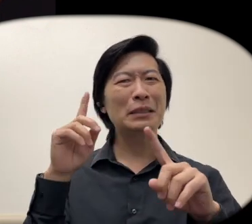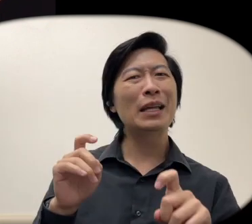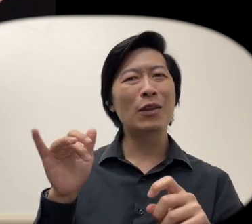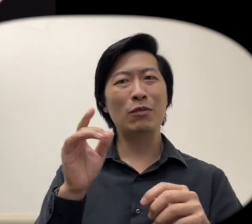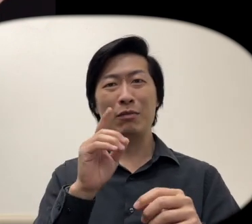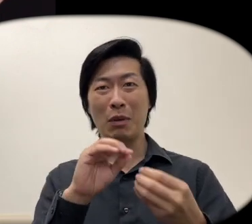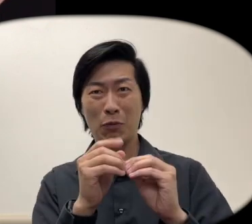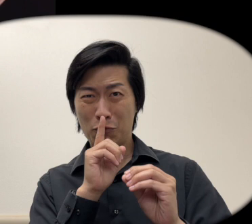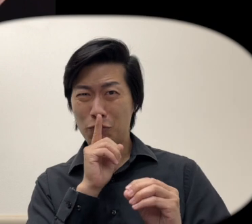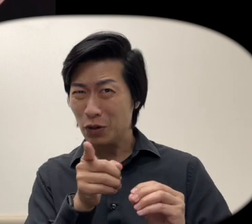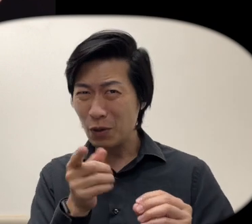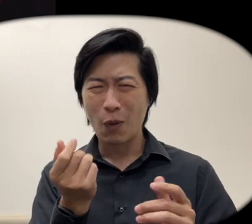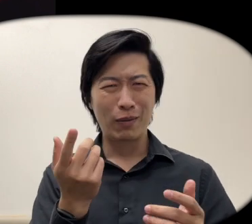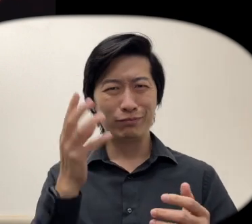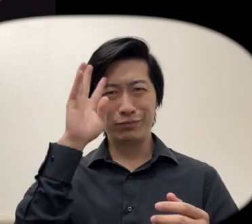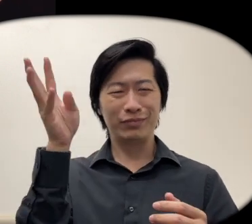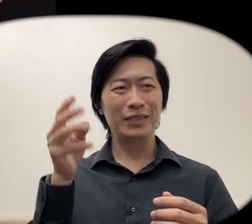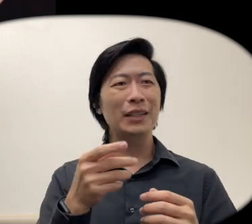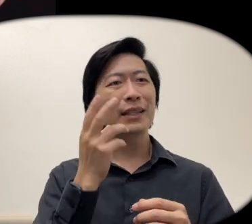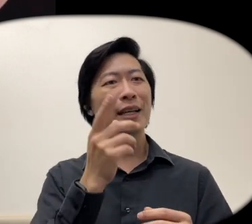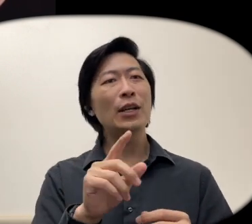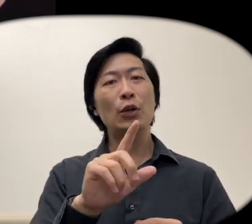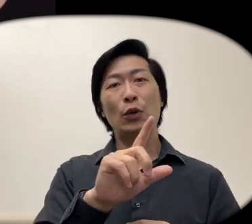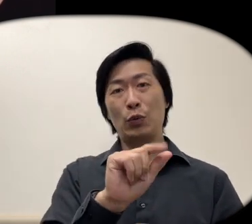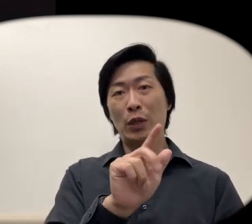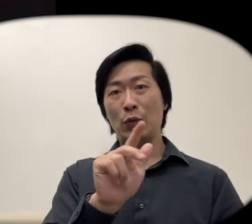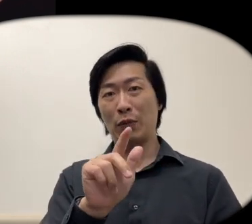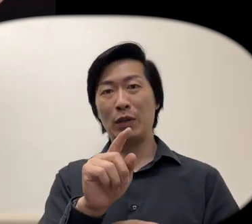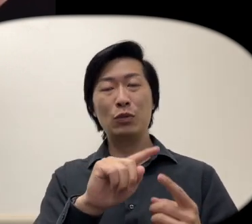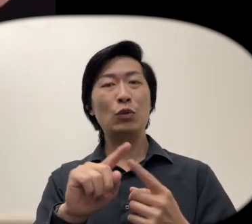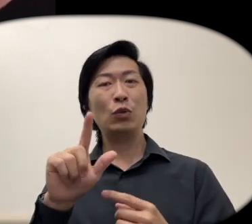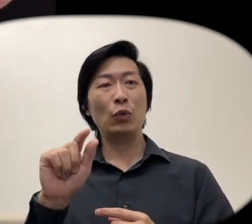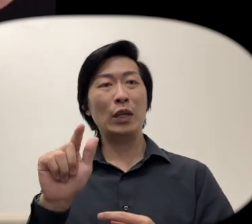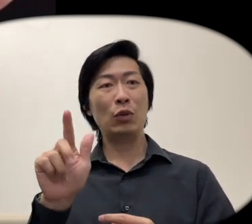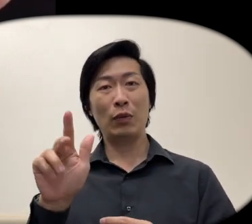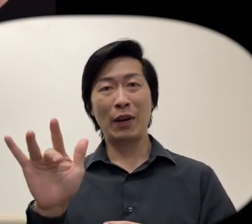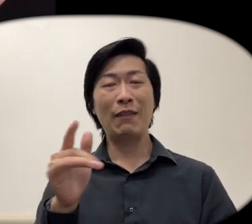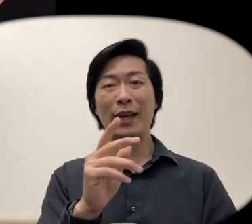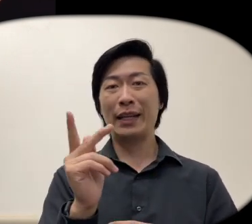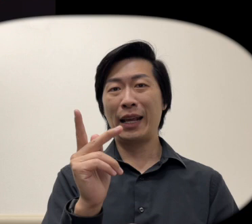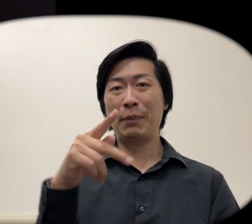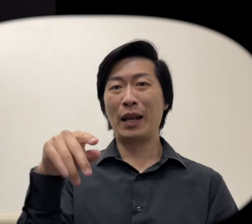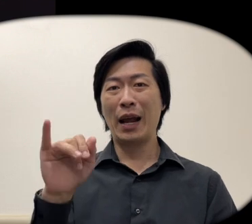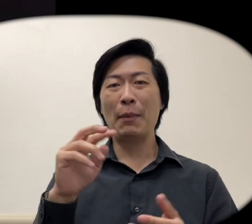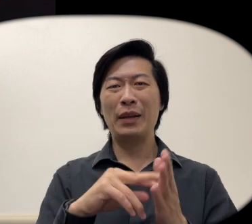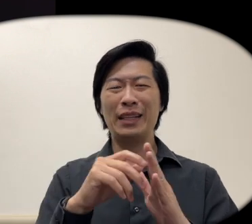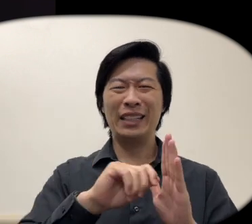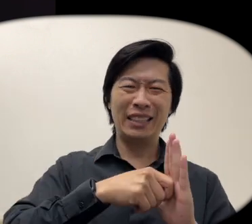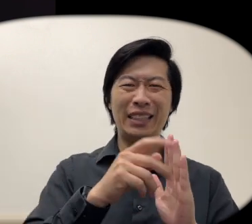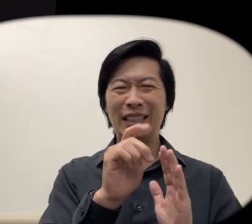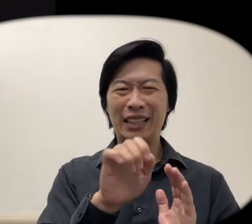realistic. Now, this is the summary of 2023 through 2025 KPIs. KPI stands for Key Performance